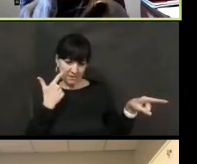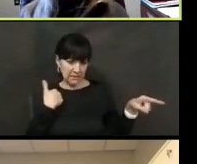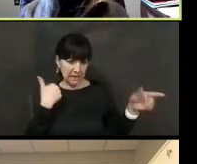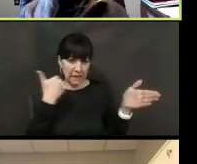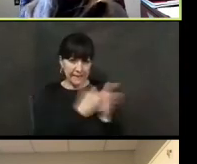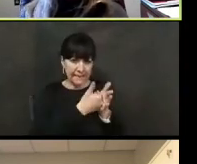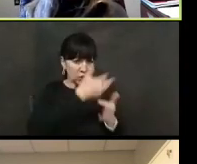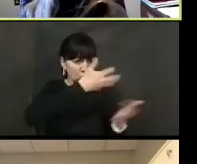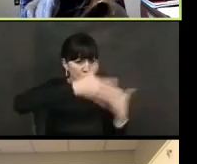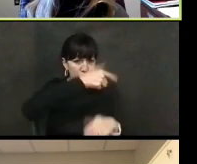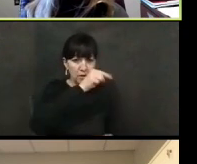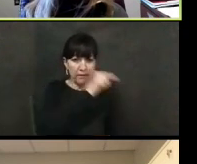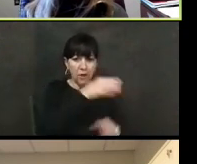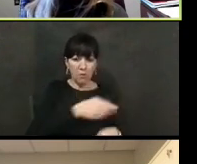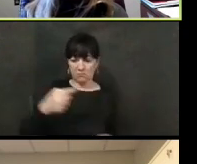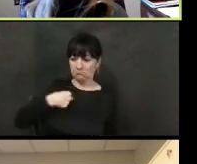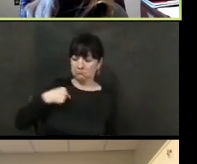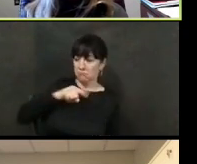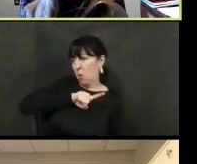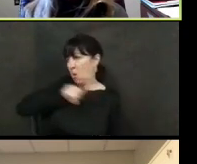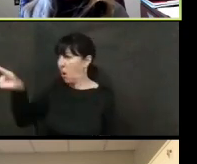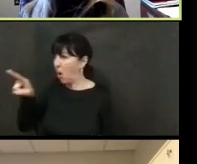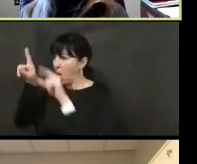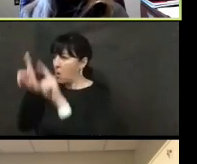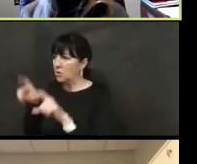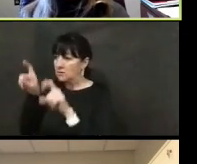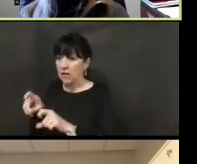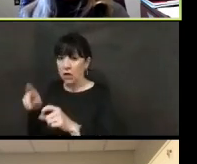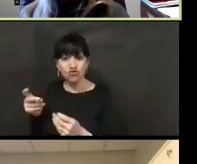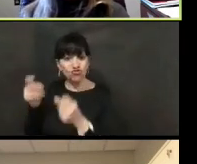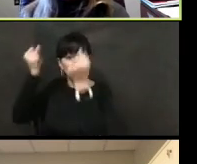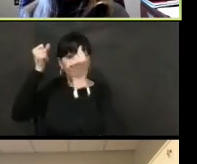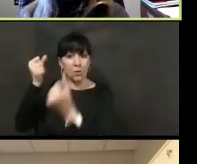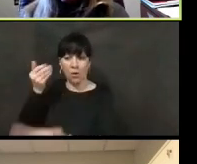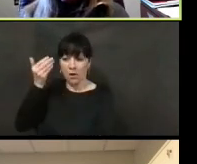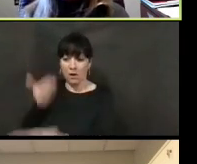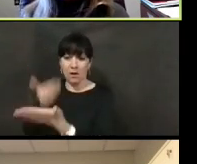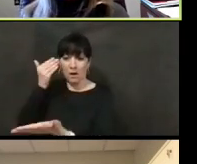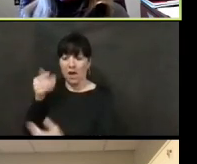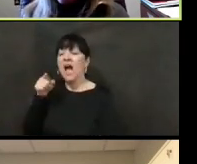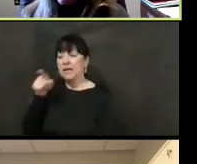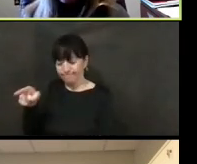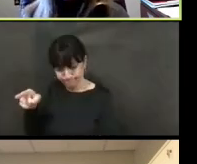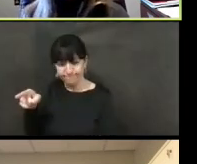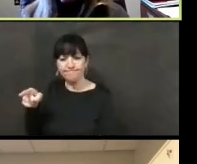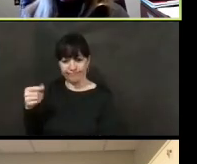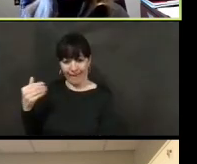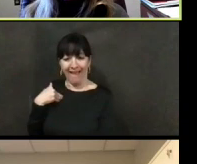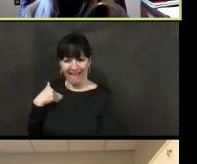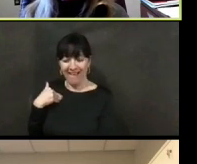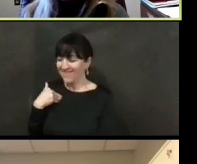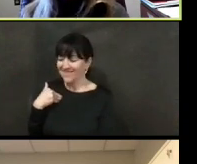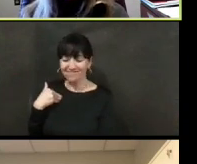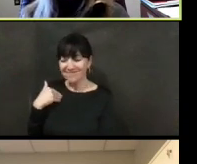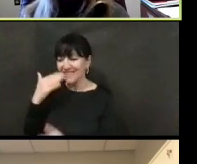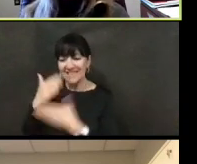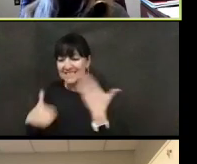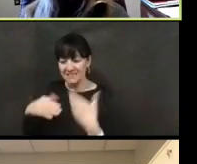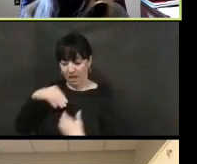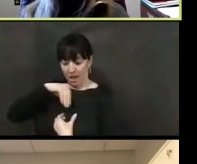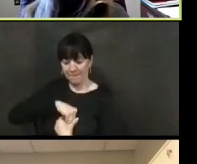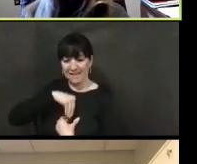or 9 days afterwards. So some of our false negatives come from that. But we have some